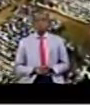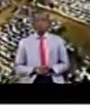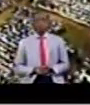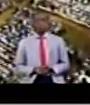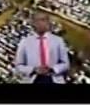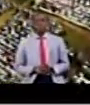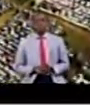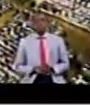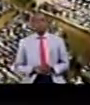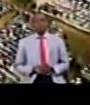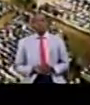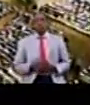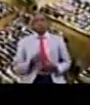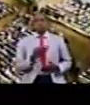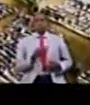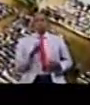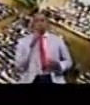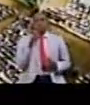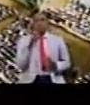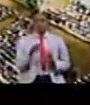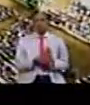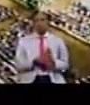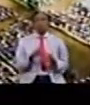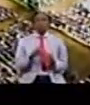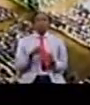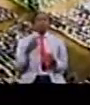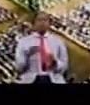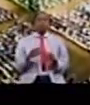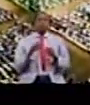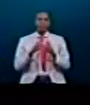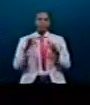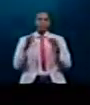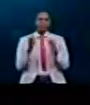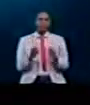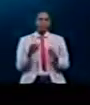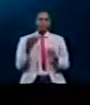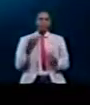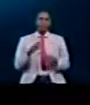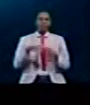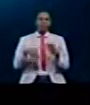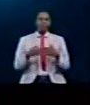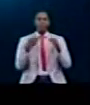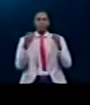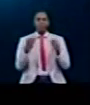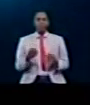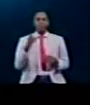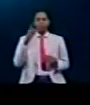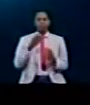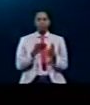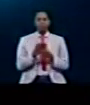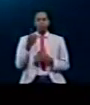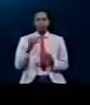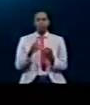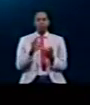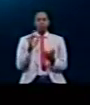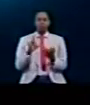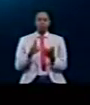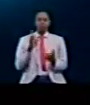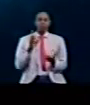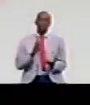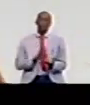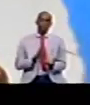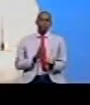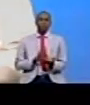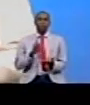Lord, they will be great, they will be mighty in your house, oh Lord, in the name of Jesus. Oh Lord, keep